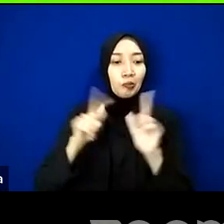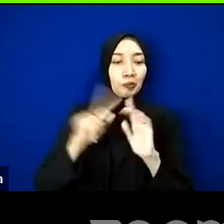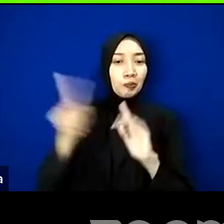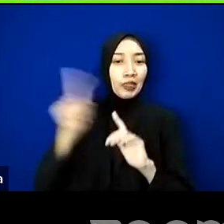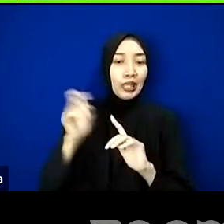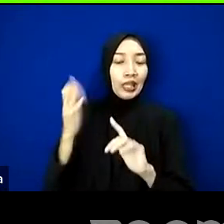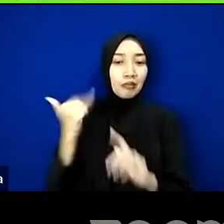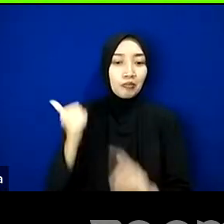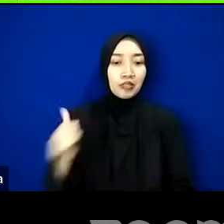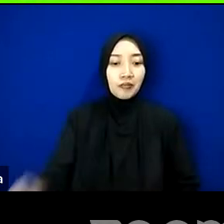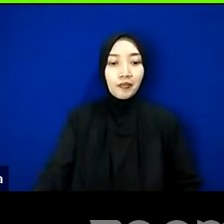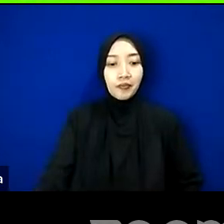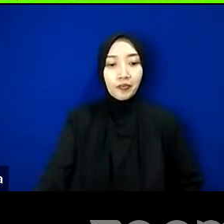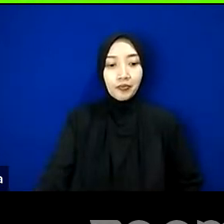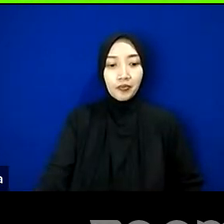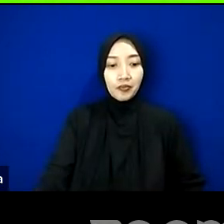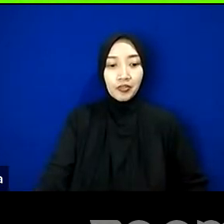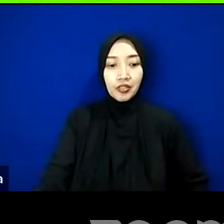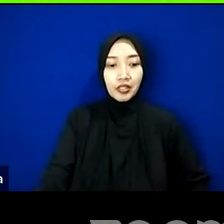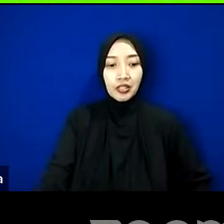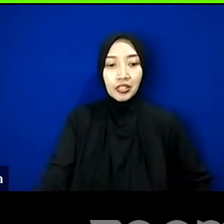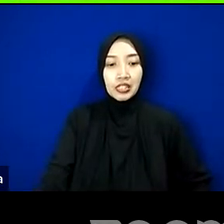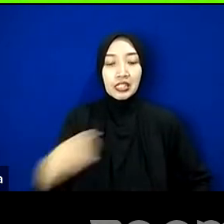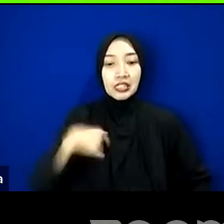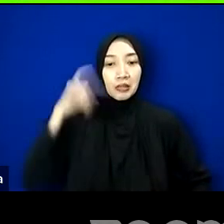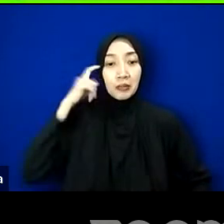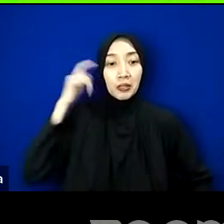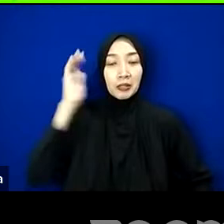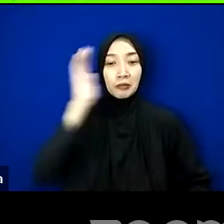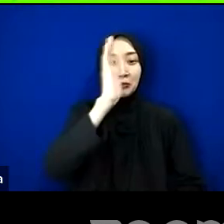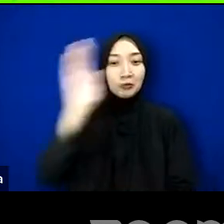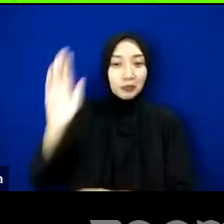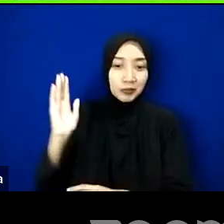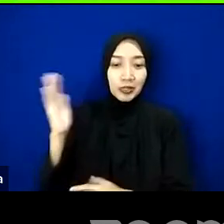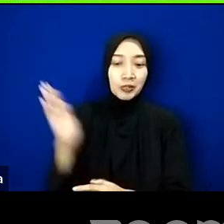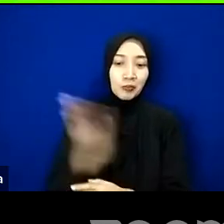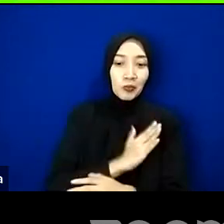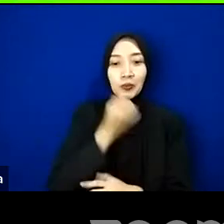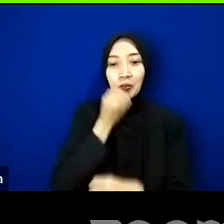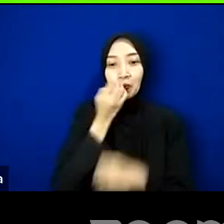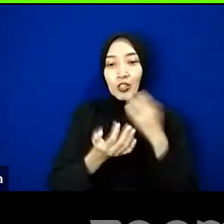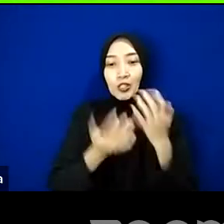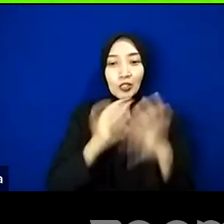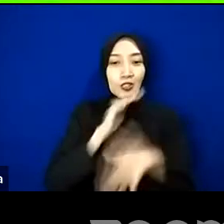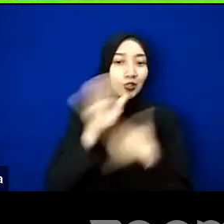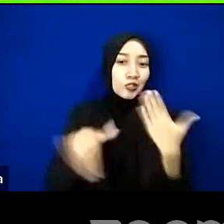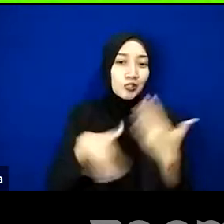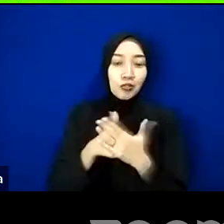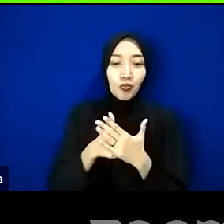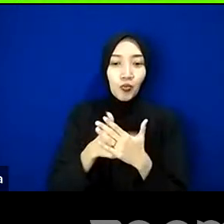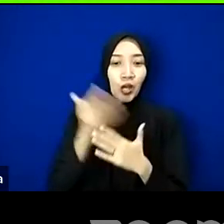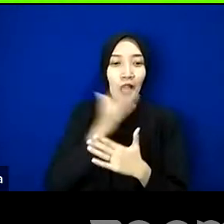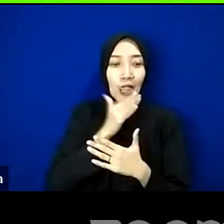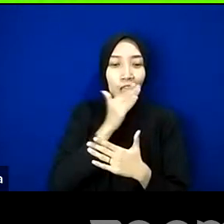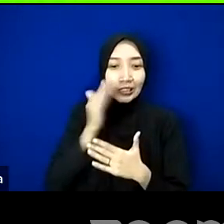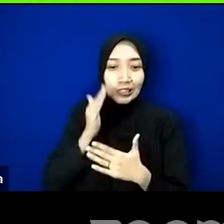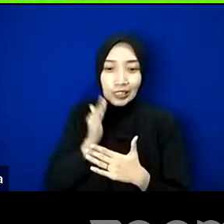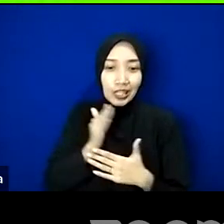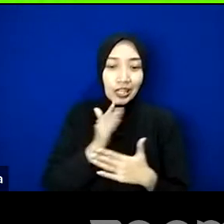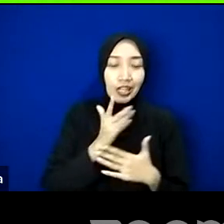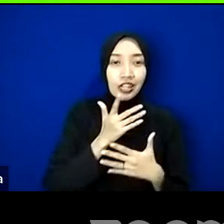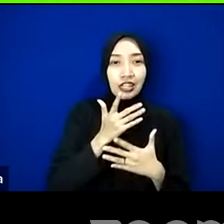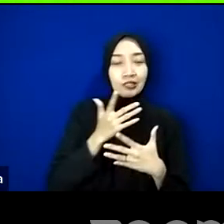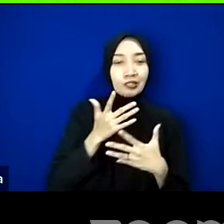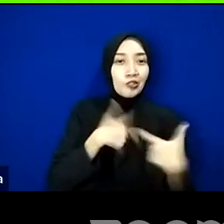previous speakers have already mentioned about all of the possible reasons, and I believe with all of them that there is no single